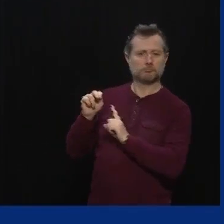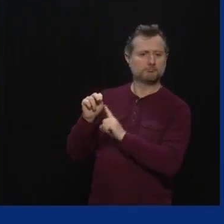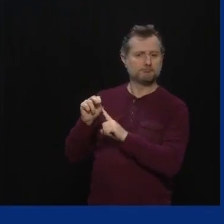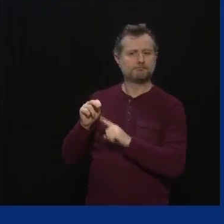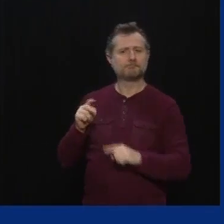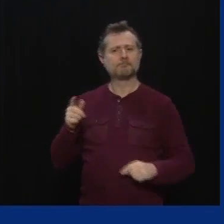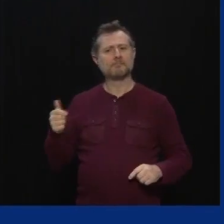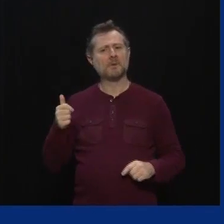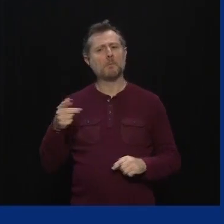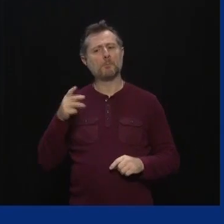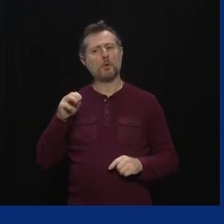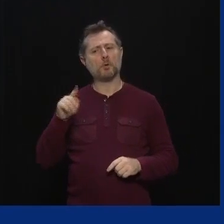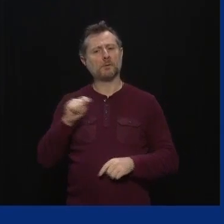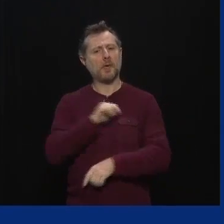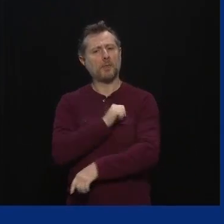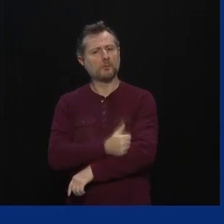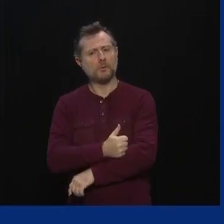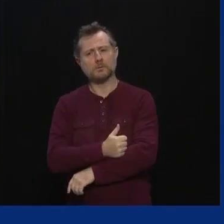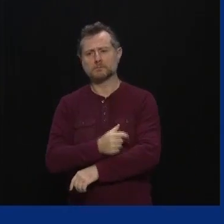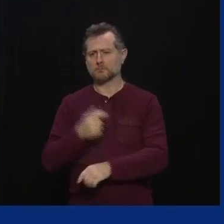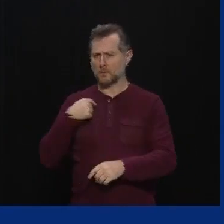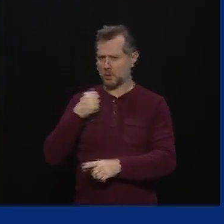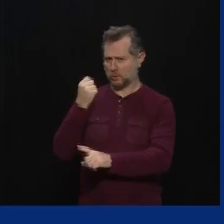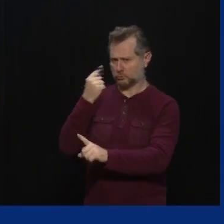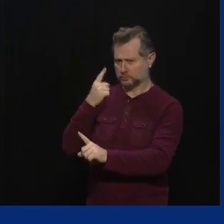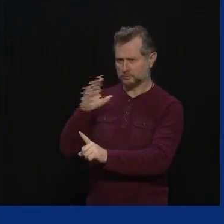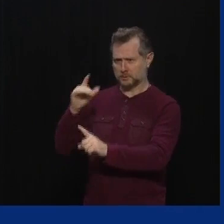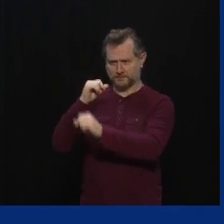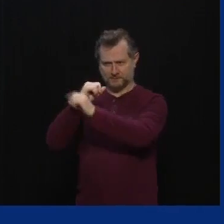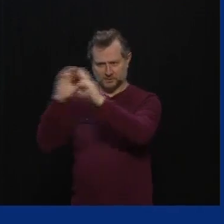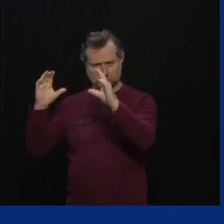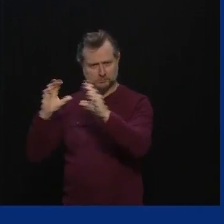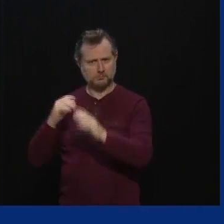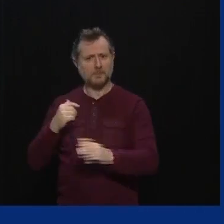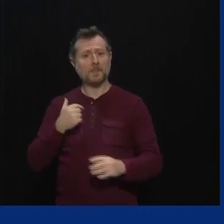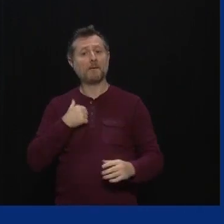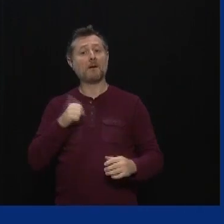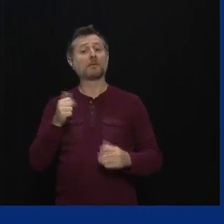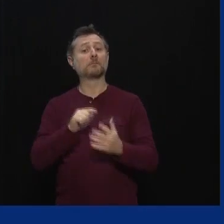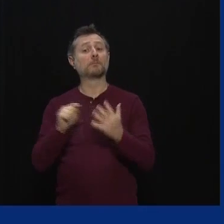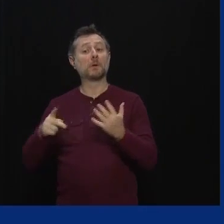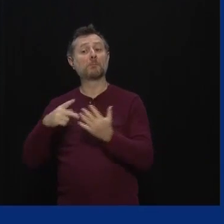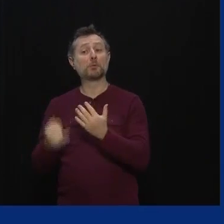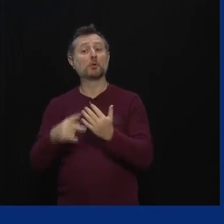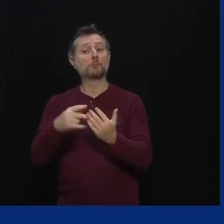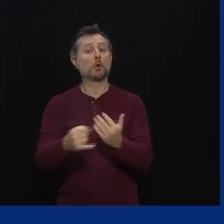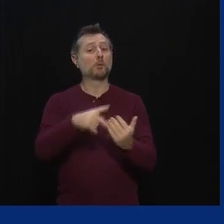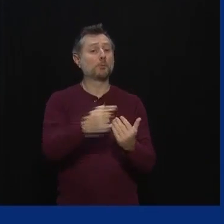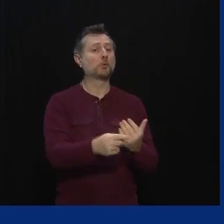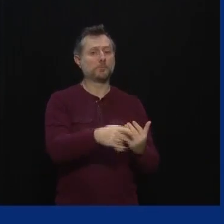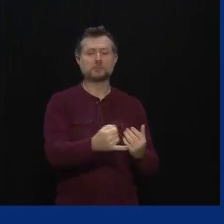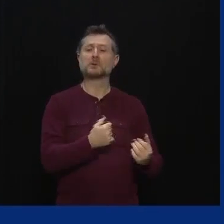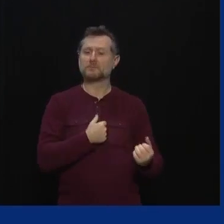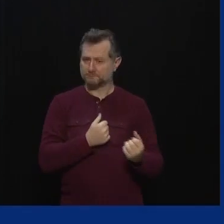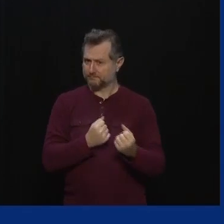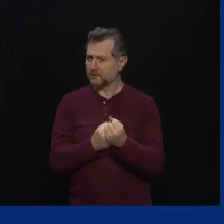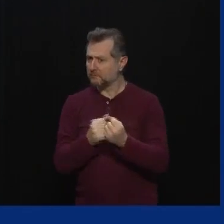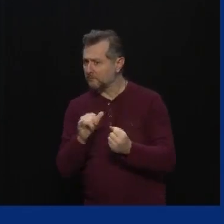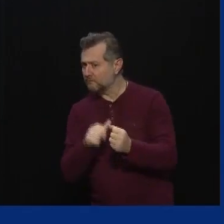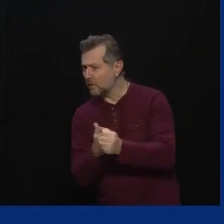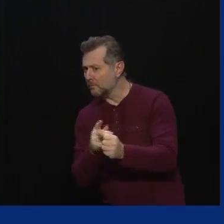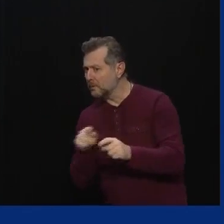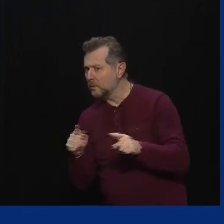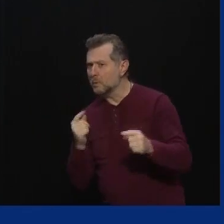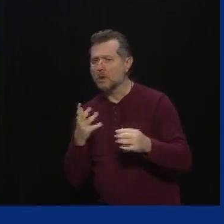vision. And we have many other projects that we need to fund. The challenge for us is our revenues have plummeted because